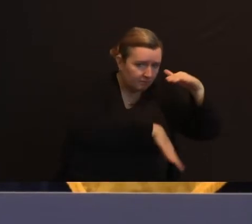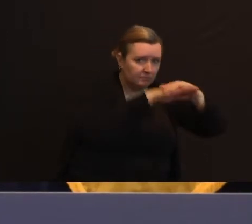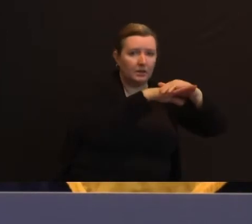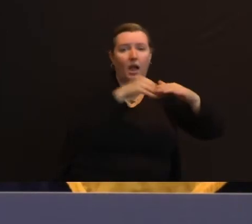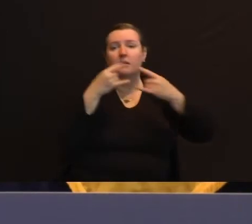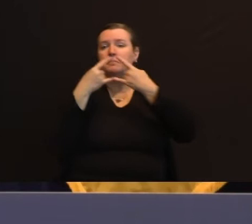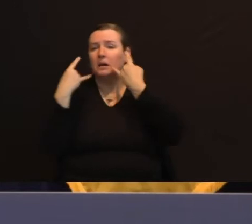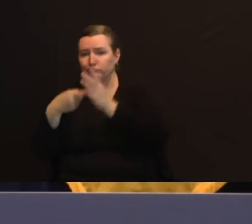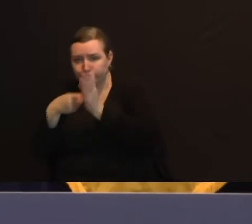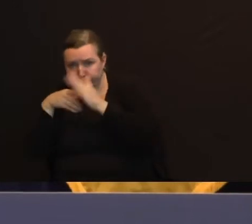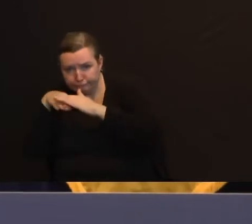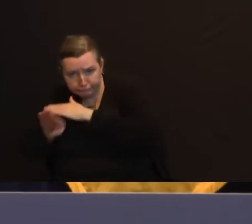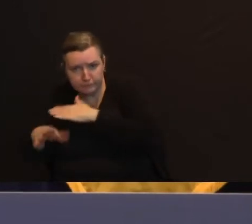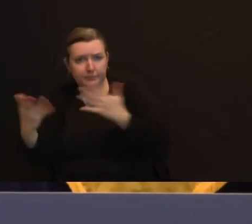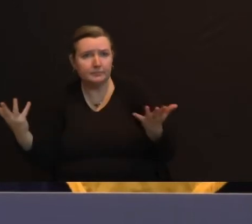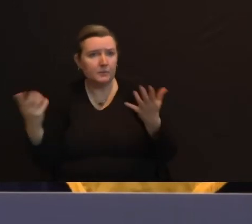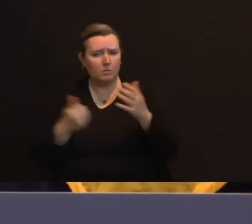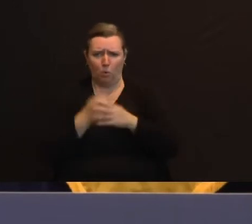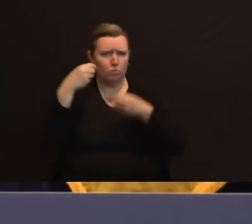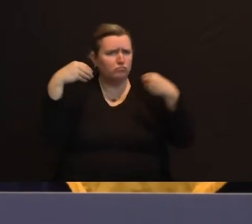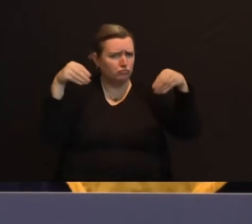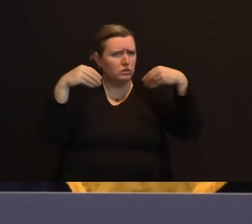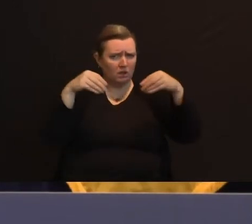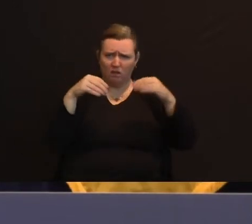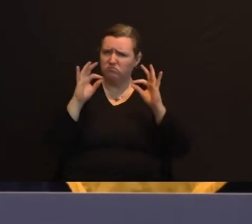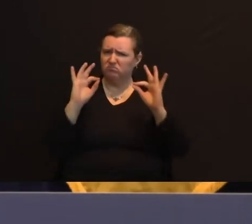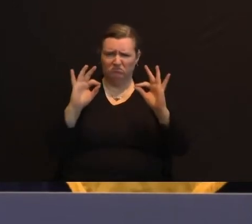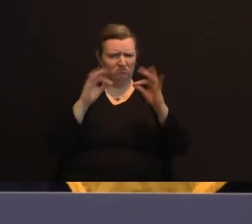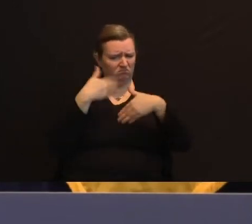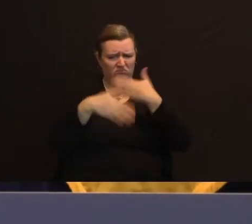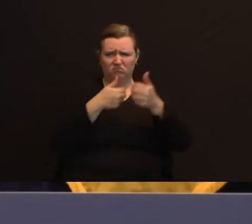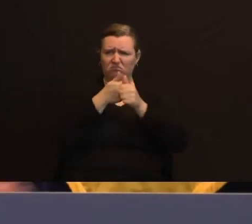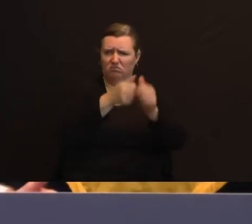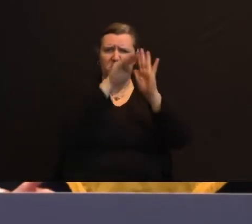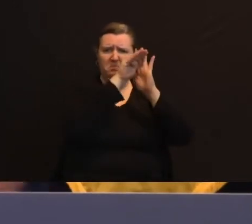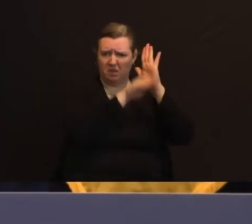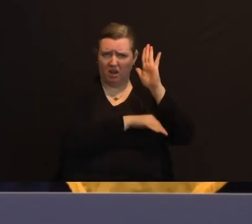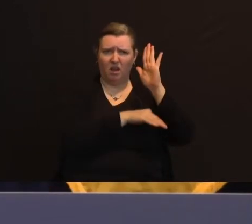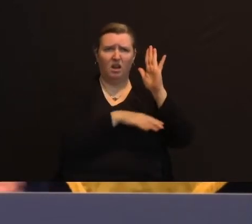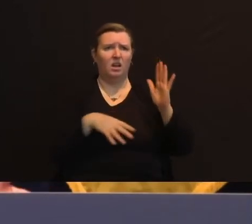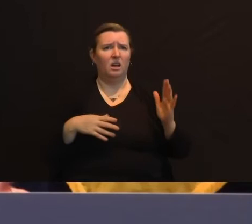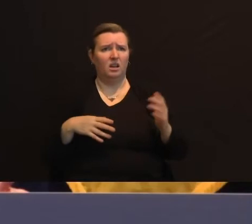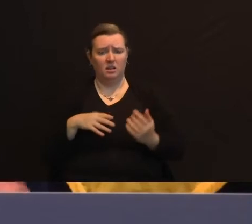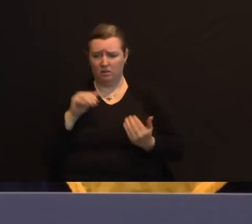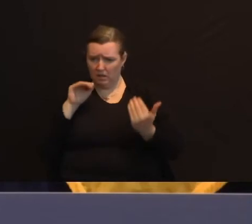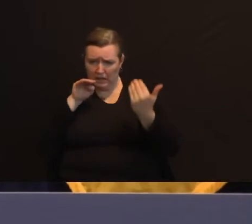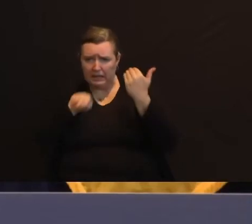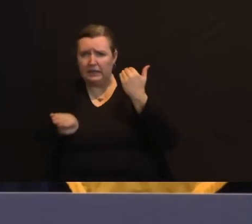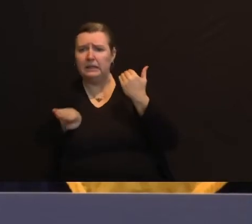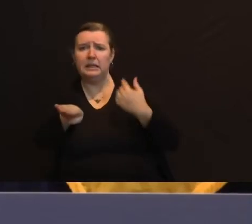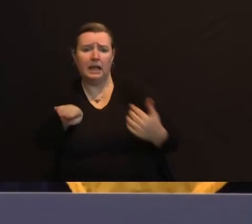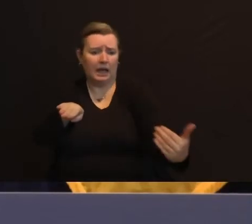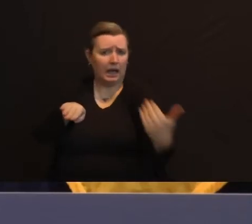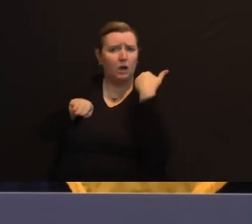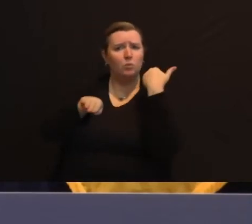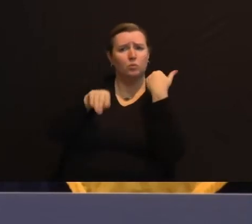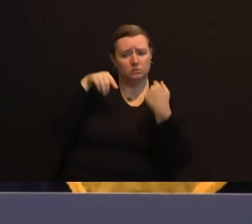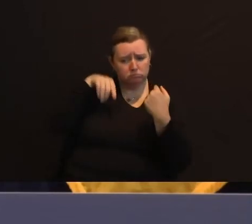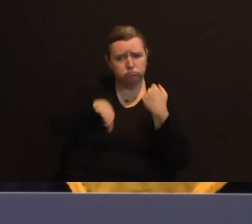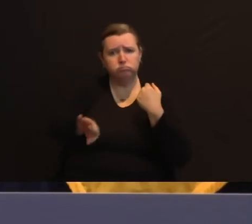the overwhelming amount of retailers have done the right thing with one-way aisles, socially distanced spacing of when you're at the